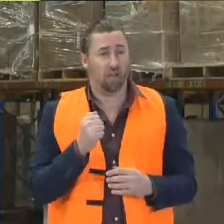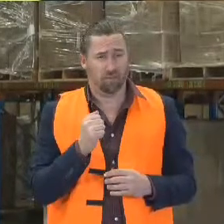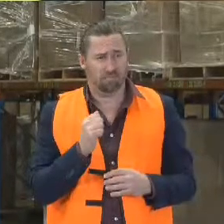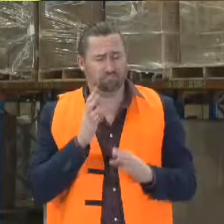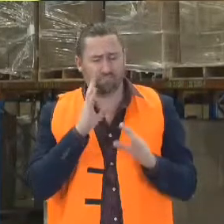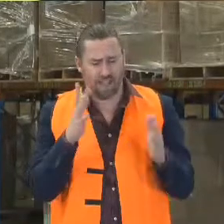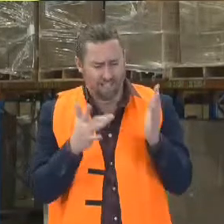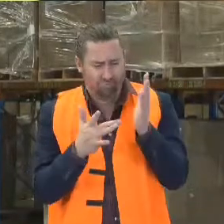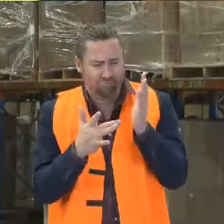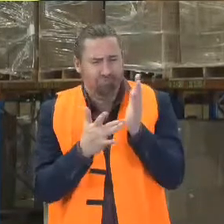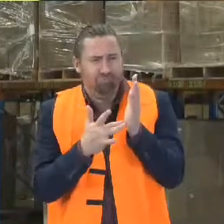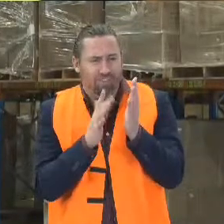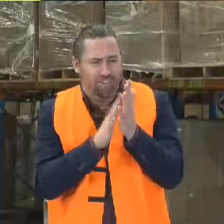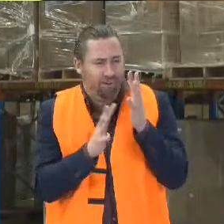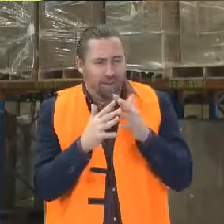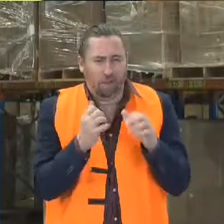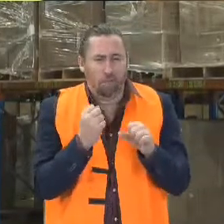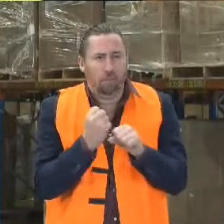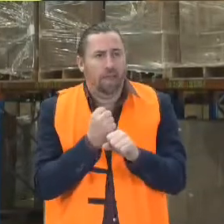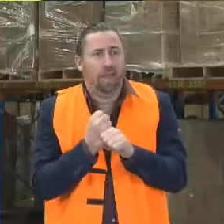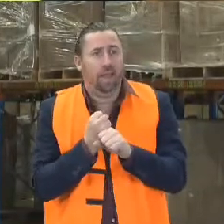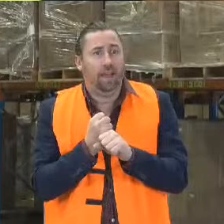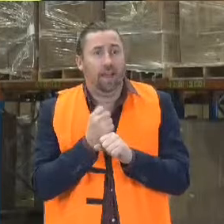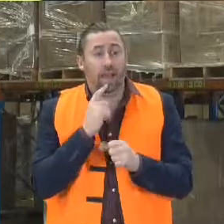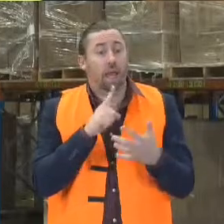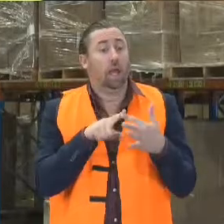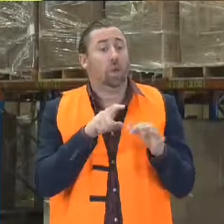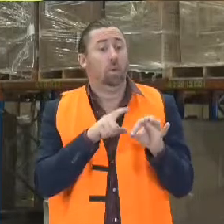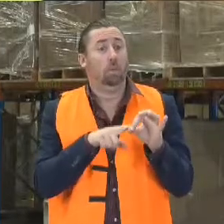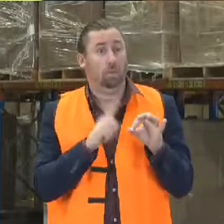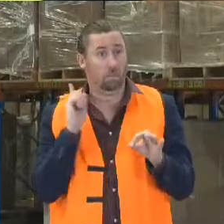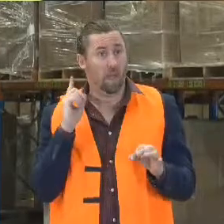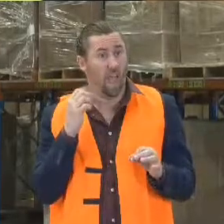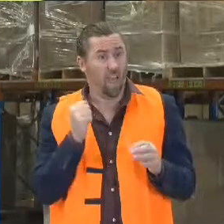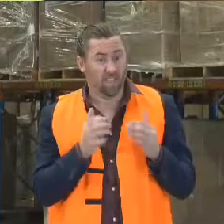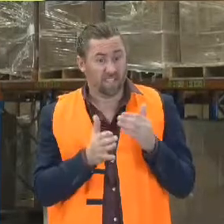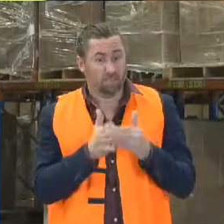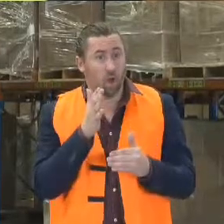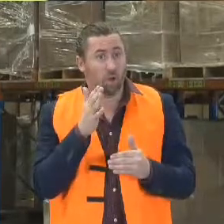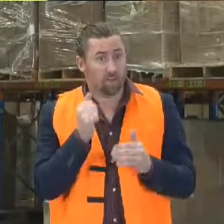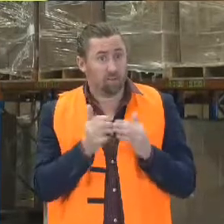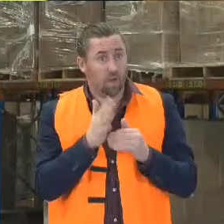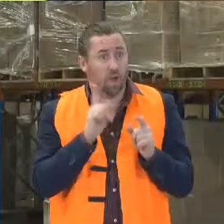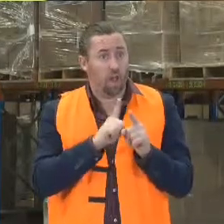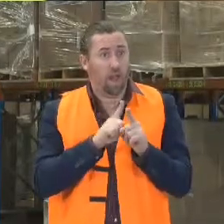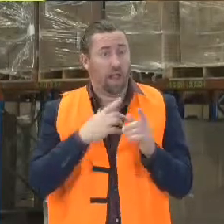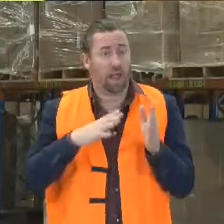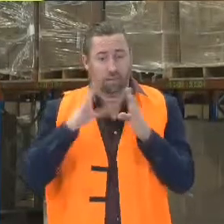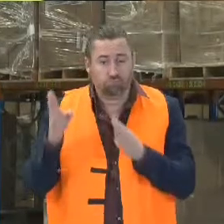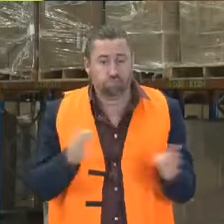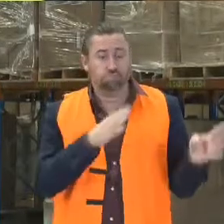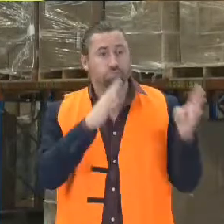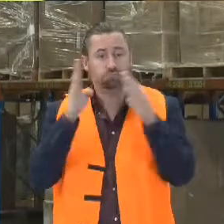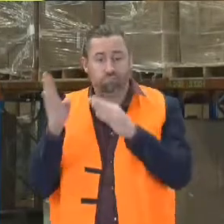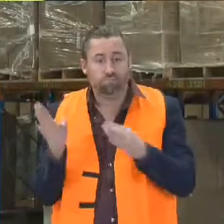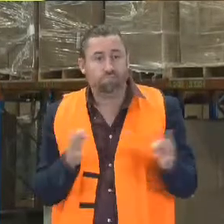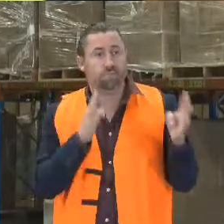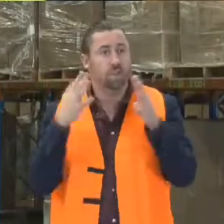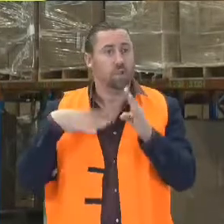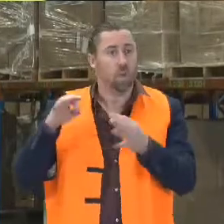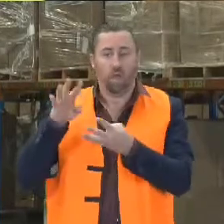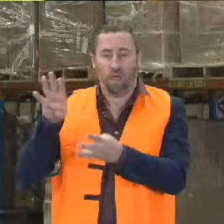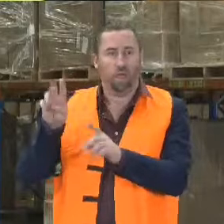sits behind this. Most of this equipment has expiry dates, needs to be rotated to ensure that it